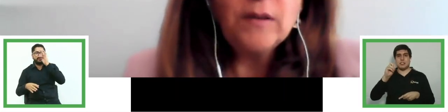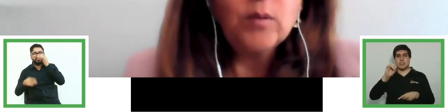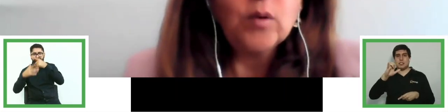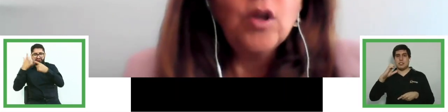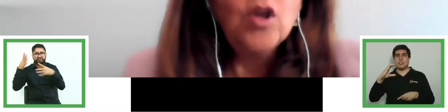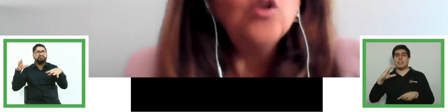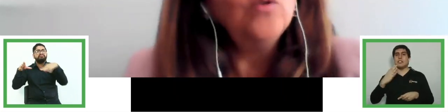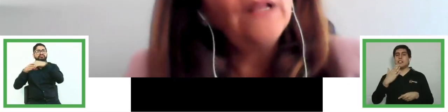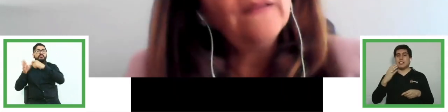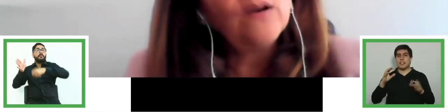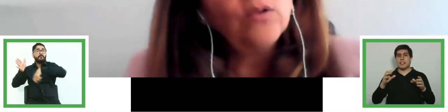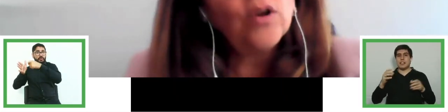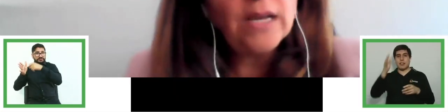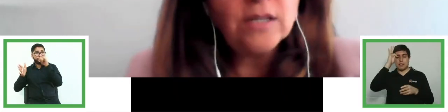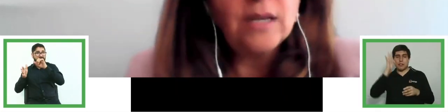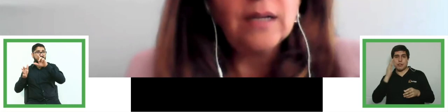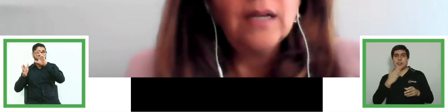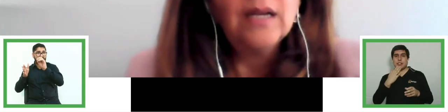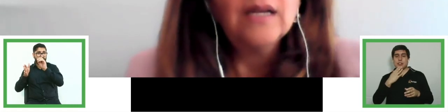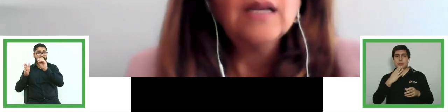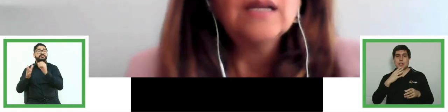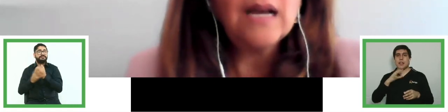our hashtag